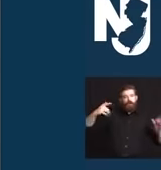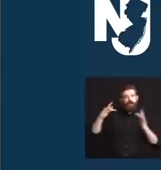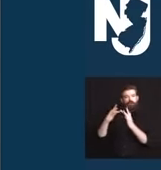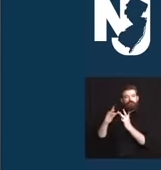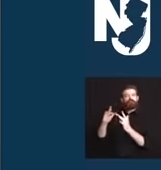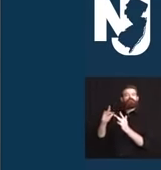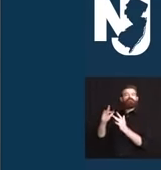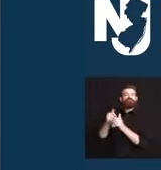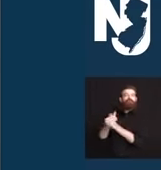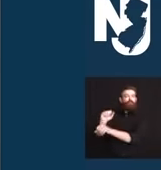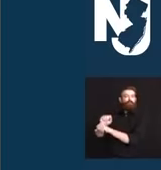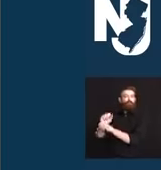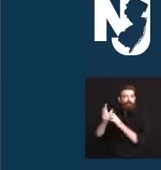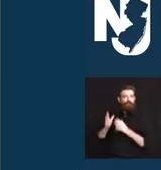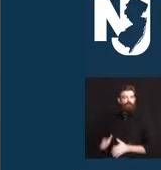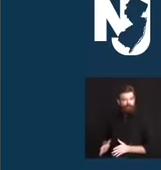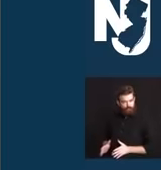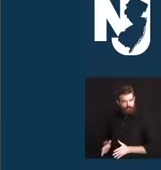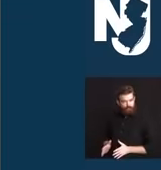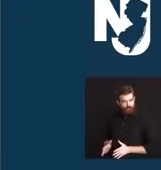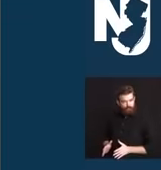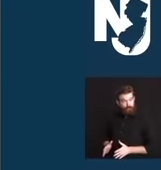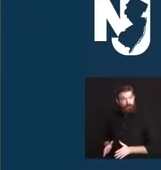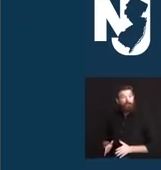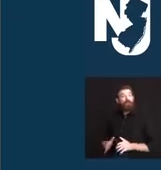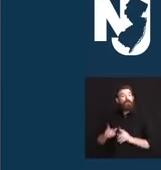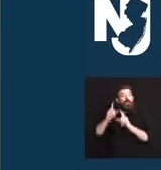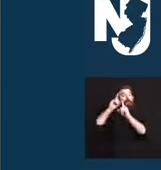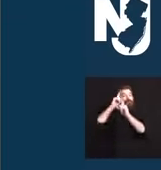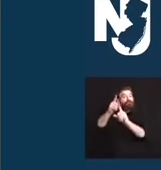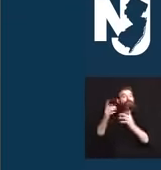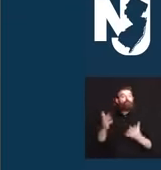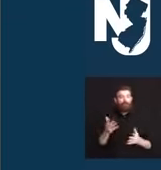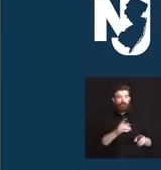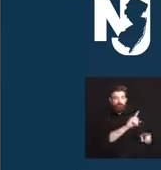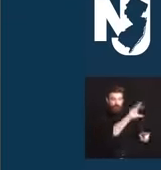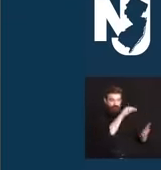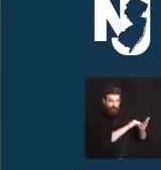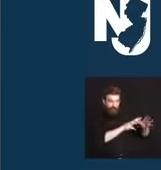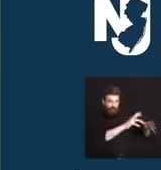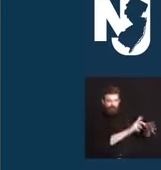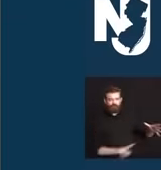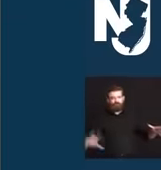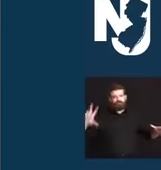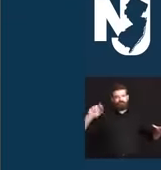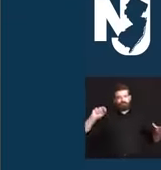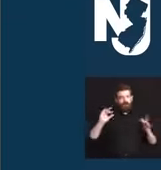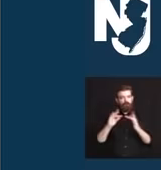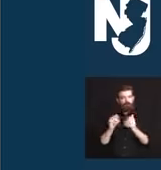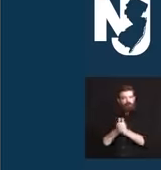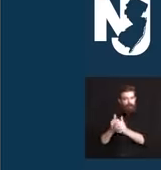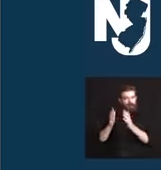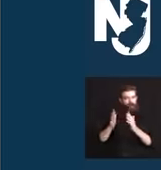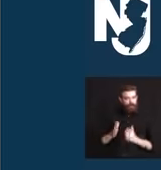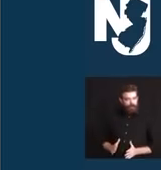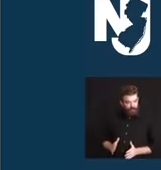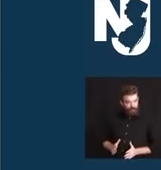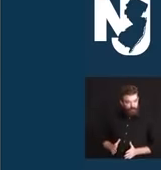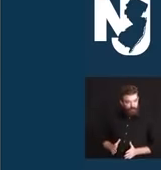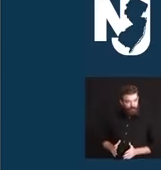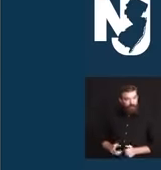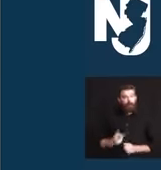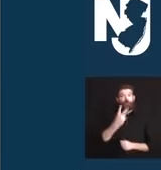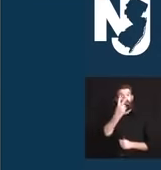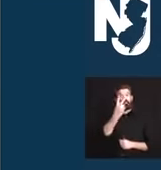contact tracers for every 100,000 of their residents. And Cape May, where I was happily yesterday, Cumberland and Mercer are at or